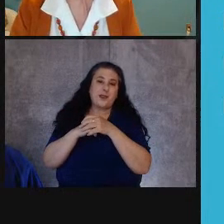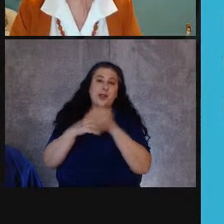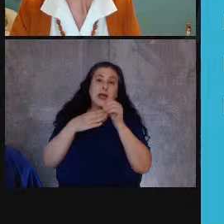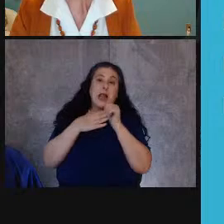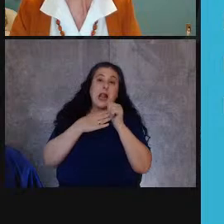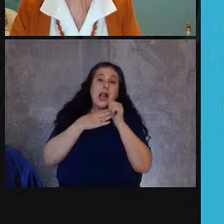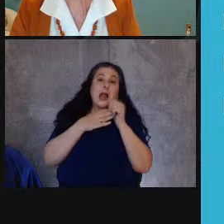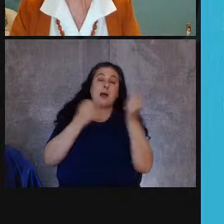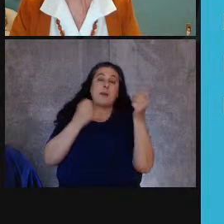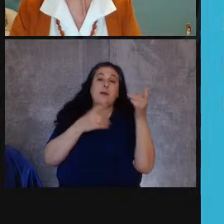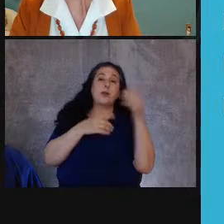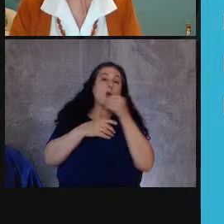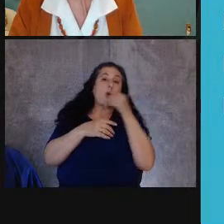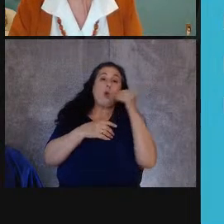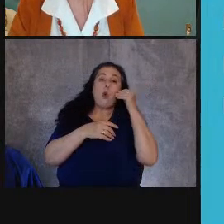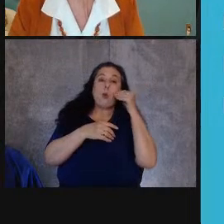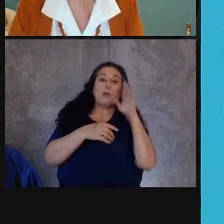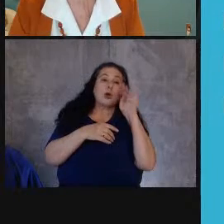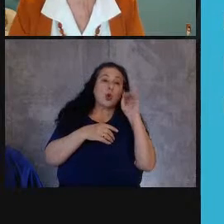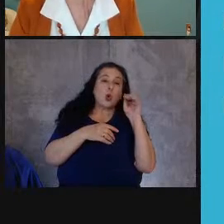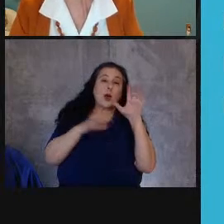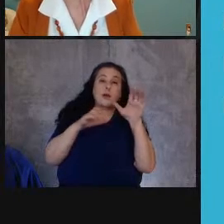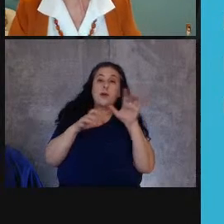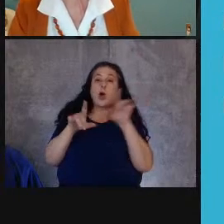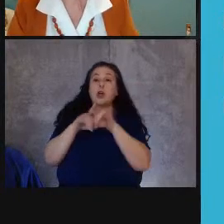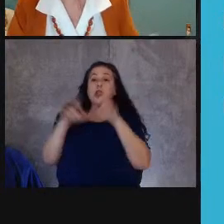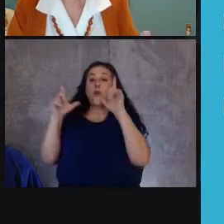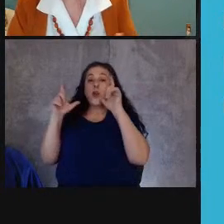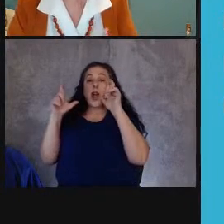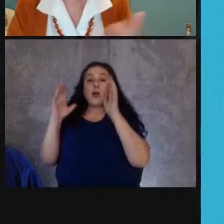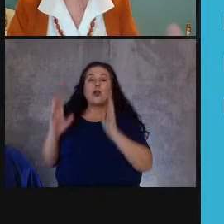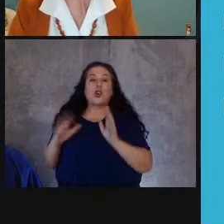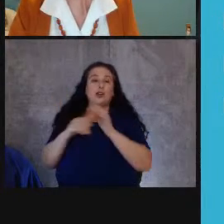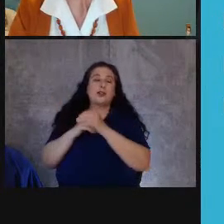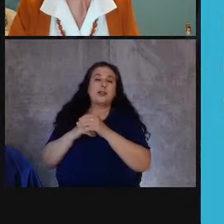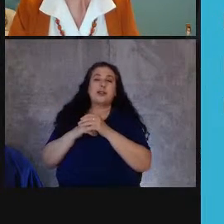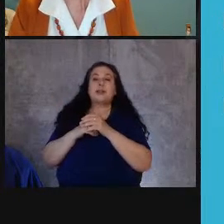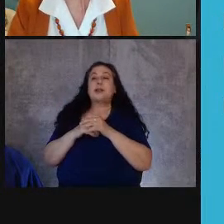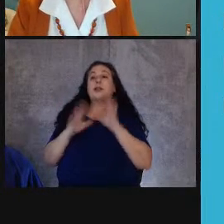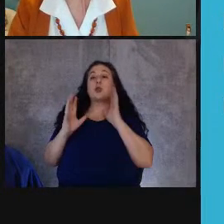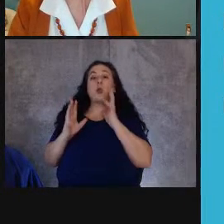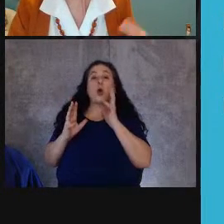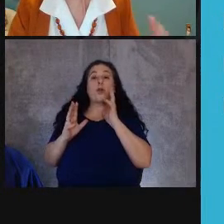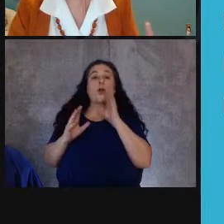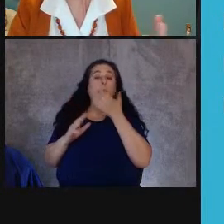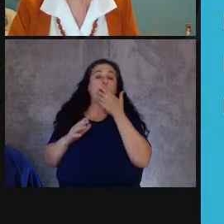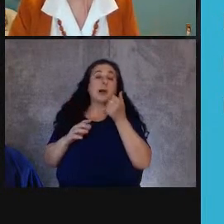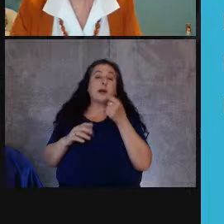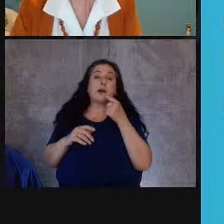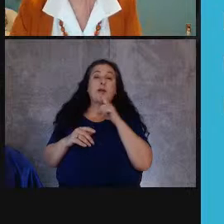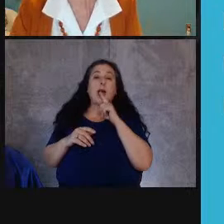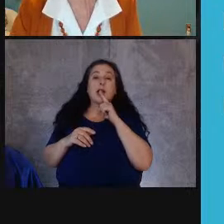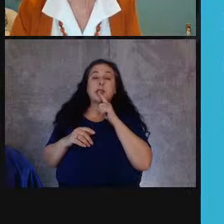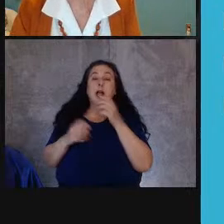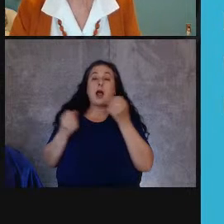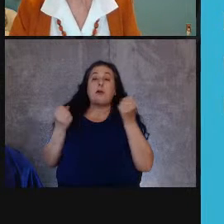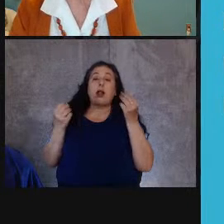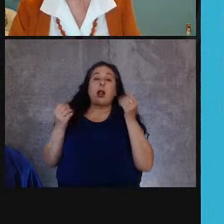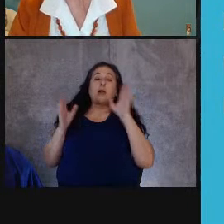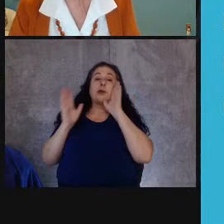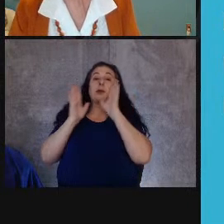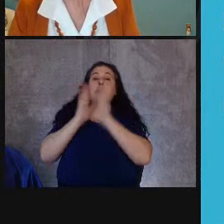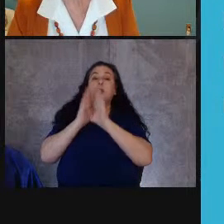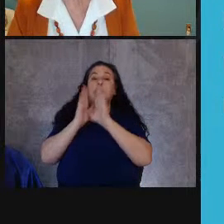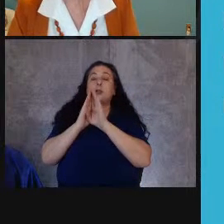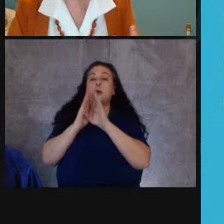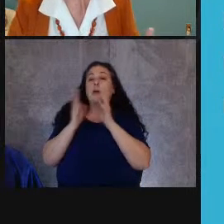so many of these home bureau activities, she was also a photographer. And so it's kind of wonderful because we actually have images that